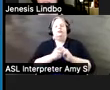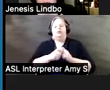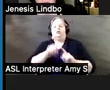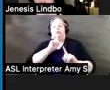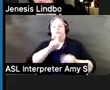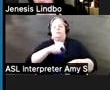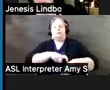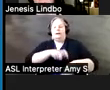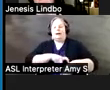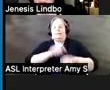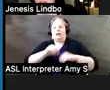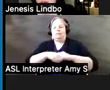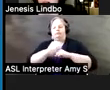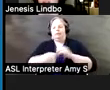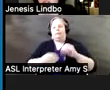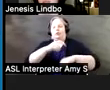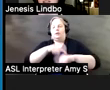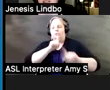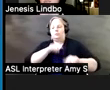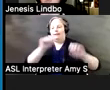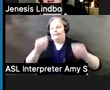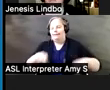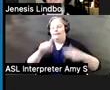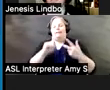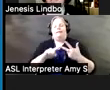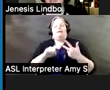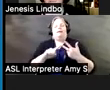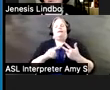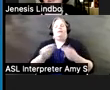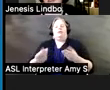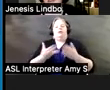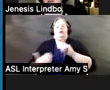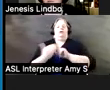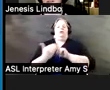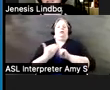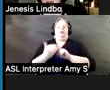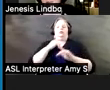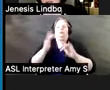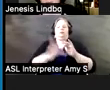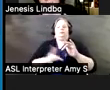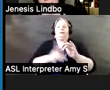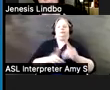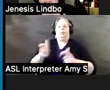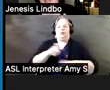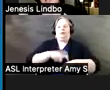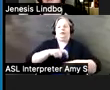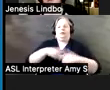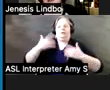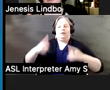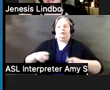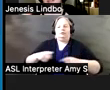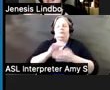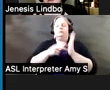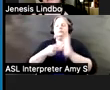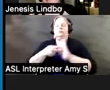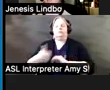timer and give yourself more time. You can get prompts to skip quick time events, so you don't have